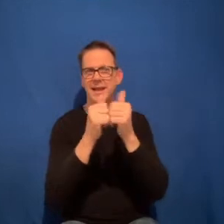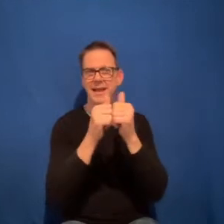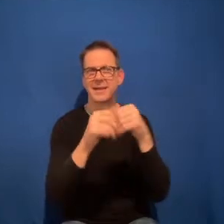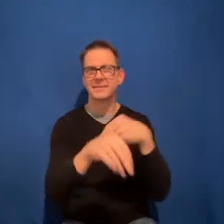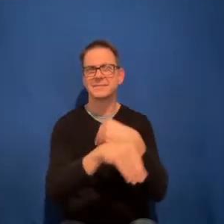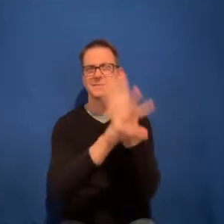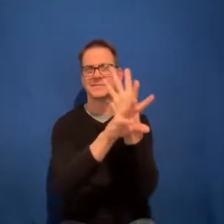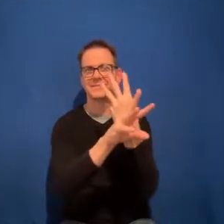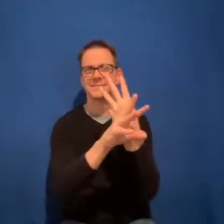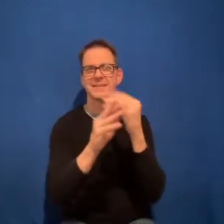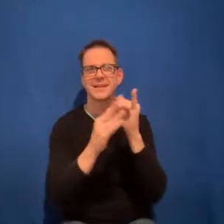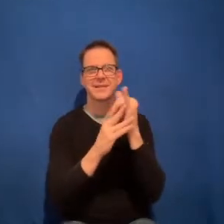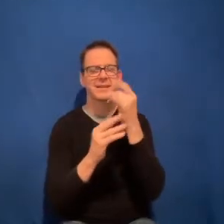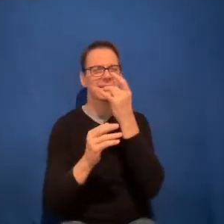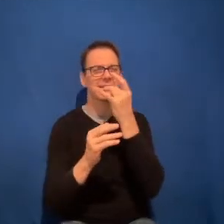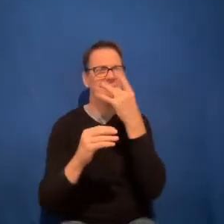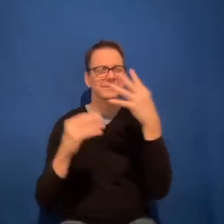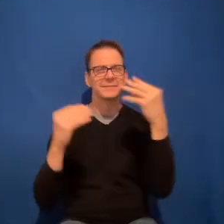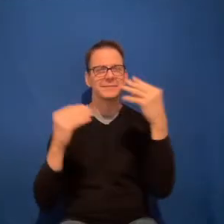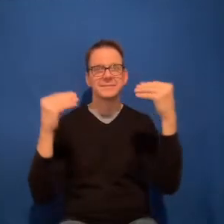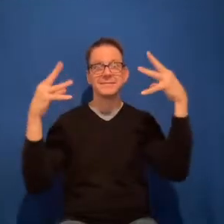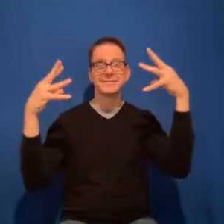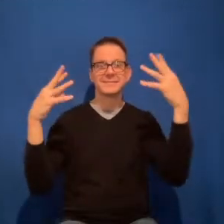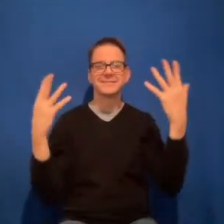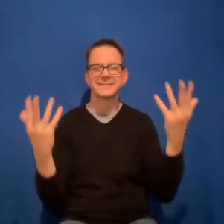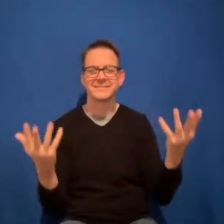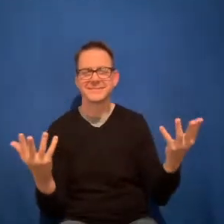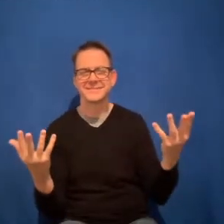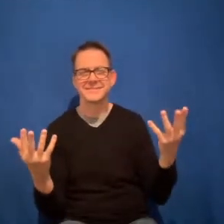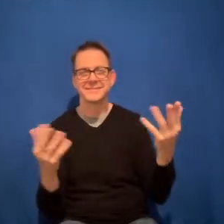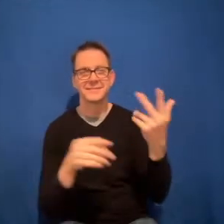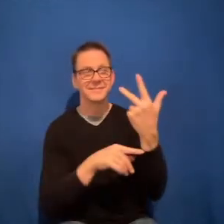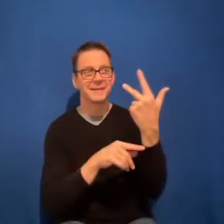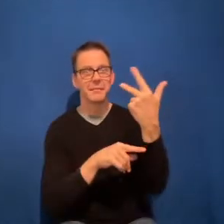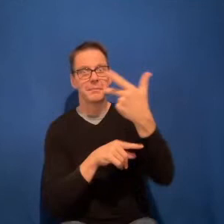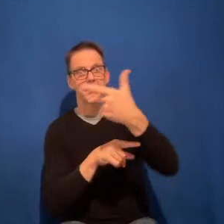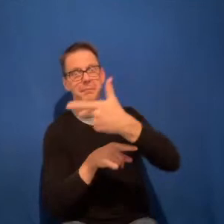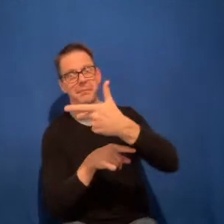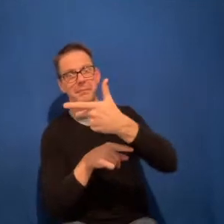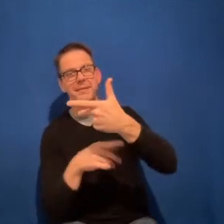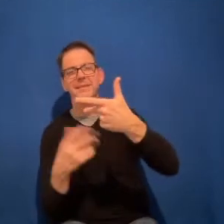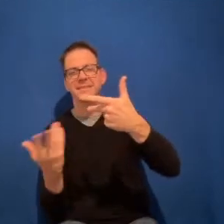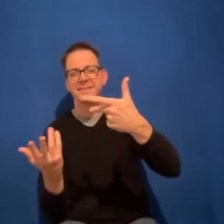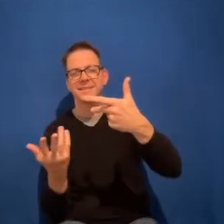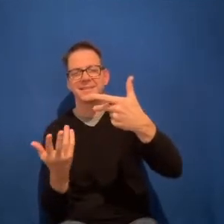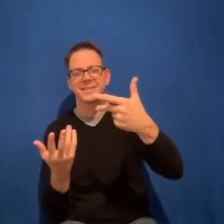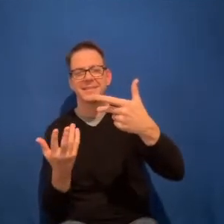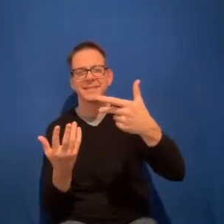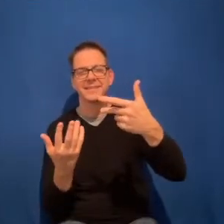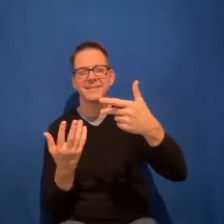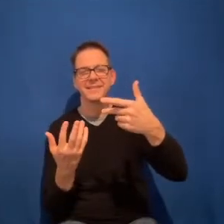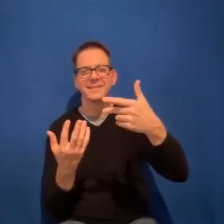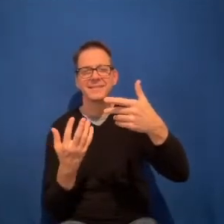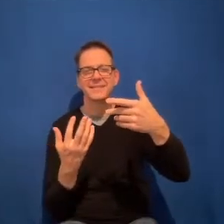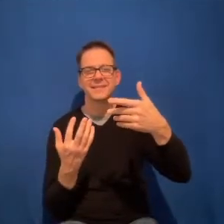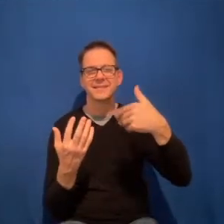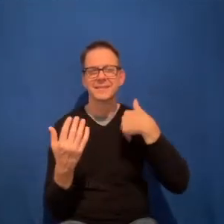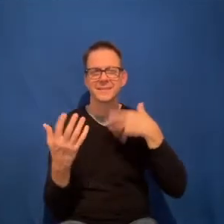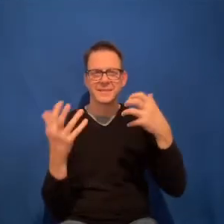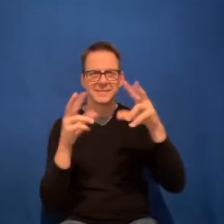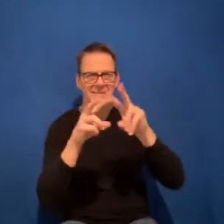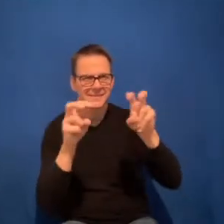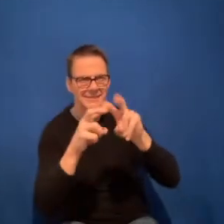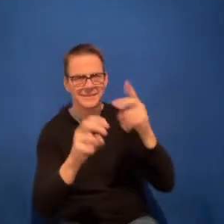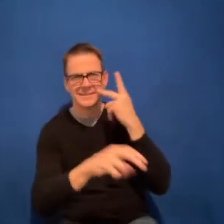sufficient. They were pointing towards the carpet or the chair instead of the body part we were trying to examine. So that part